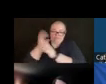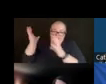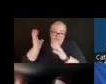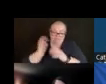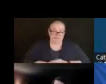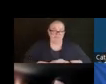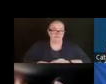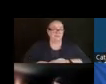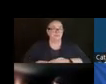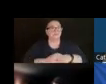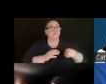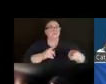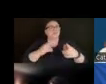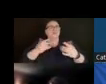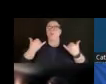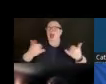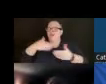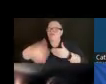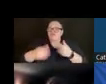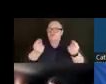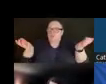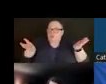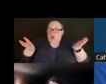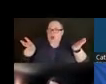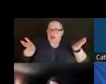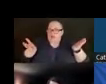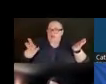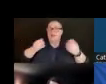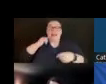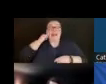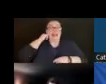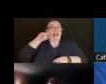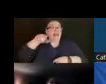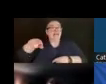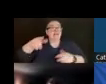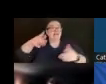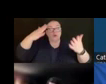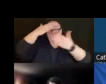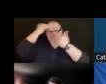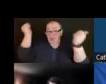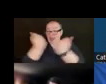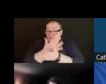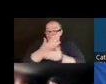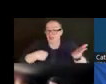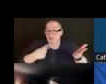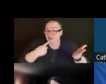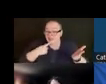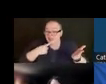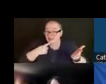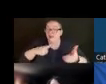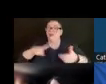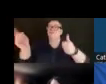started doing it. If you remember nothing else I said tonight, try to sign up for Section 8.